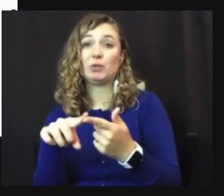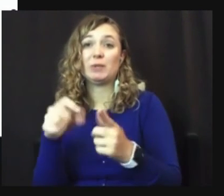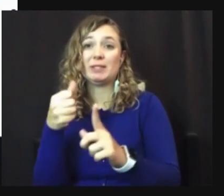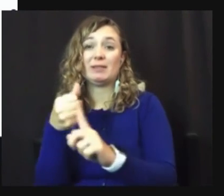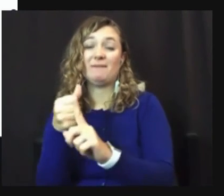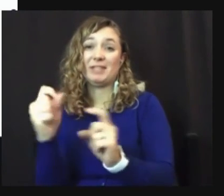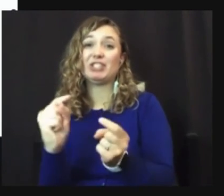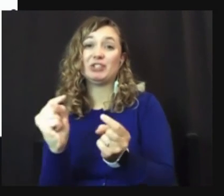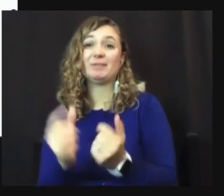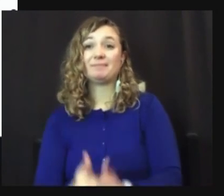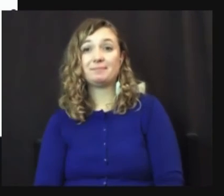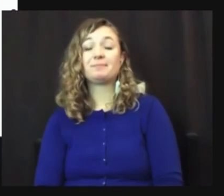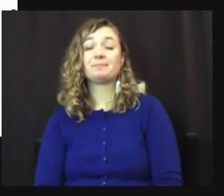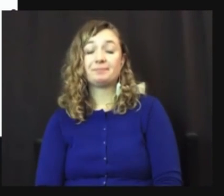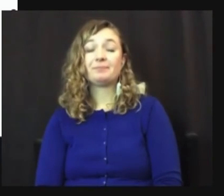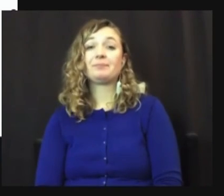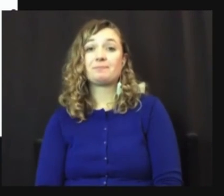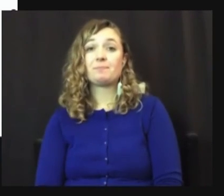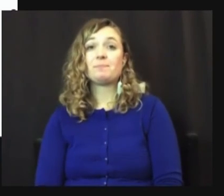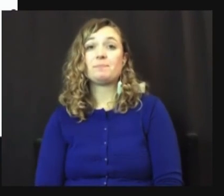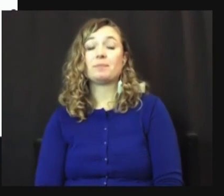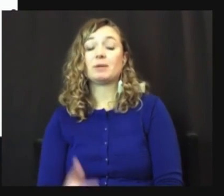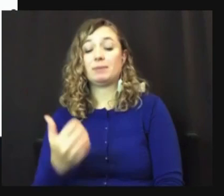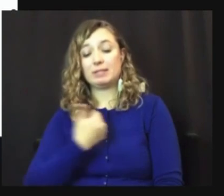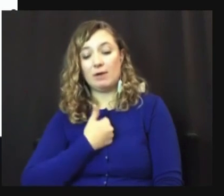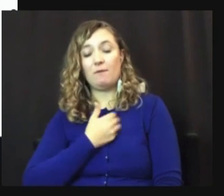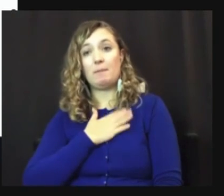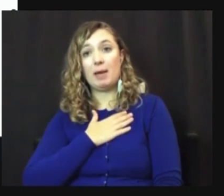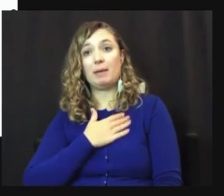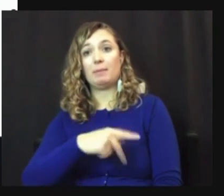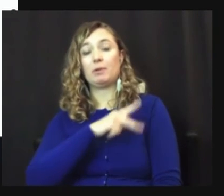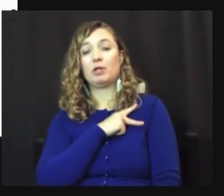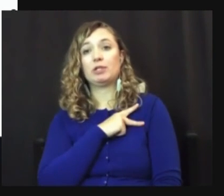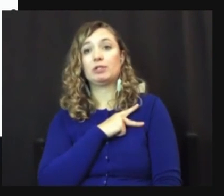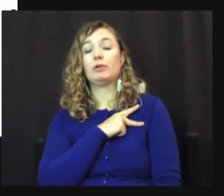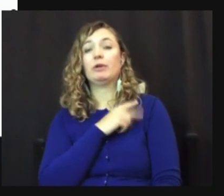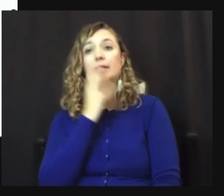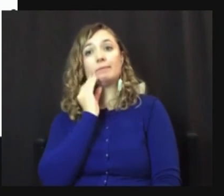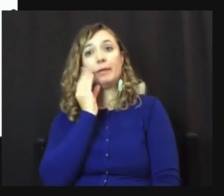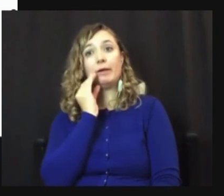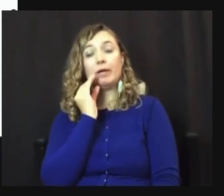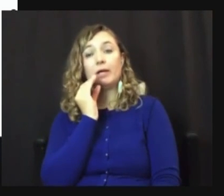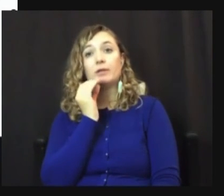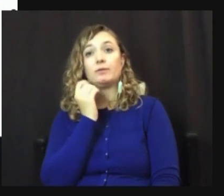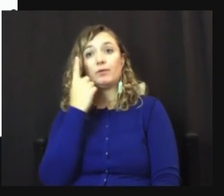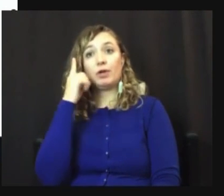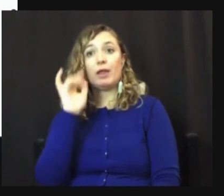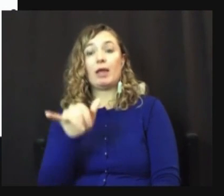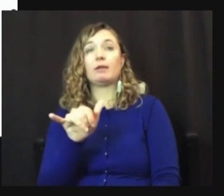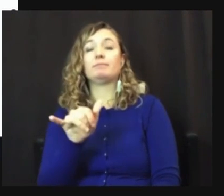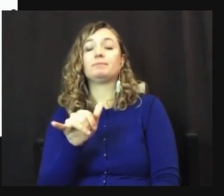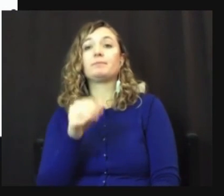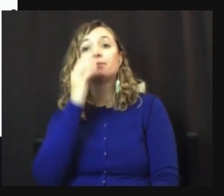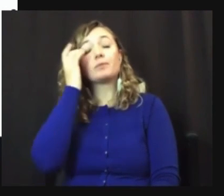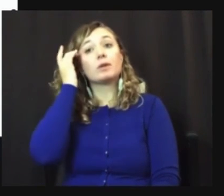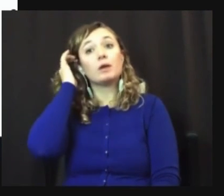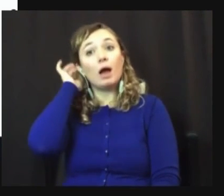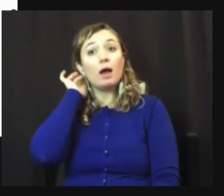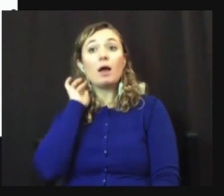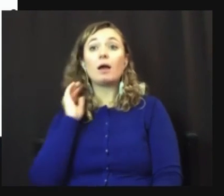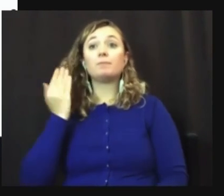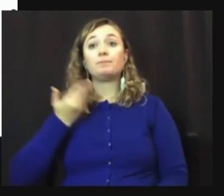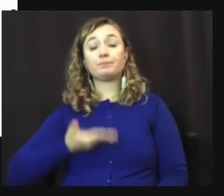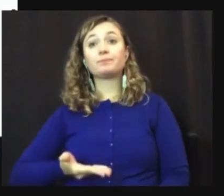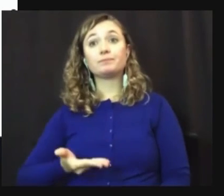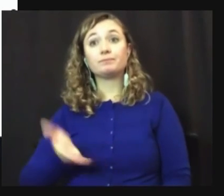Definitely. And I'm going to use myself once again as an example for that. So I